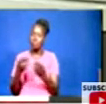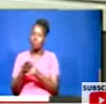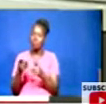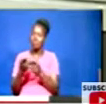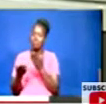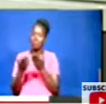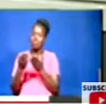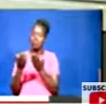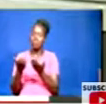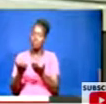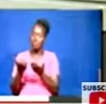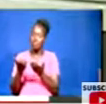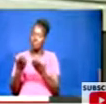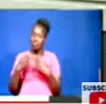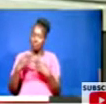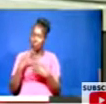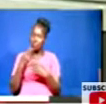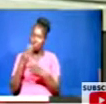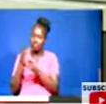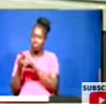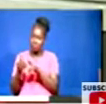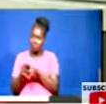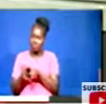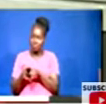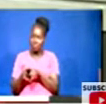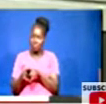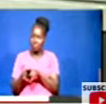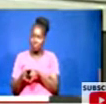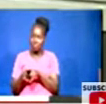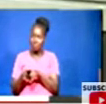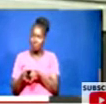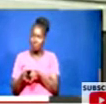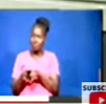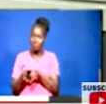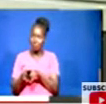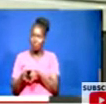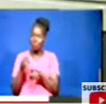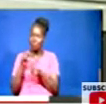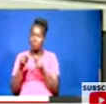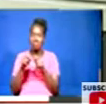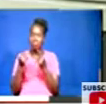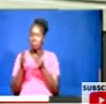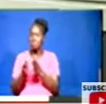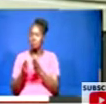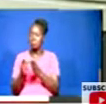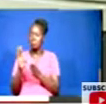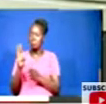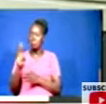need aggregators who actually also I don't want to talk about like brokers of sorts.